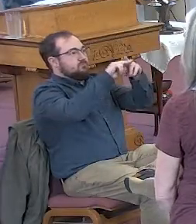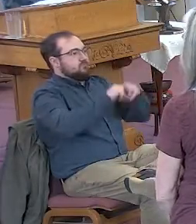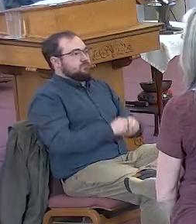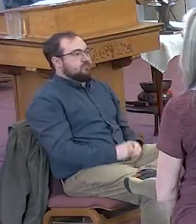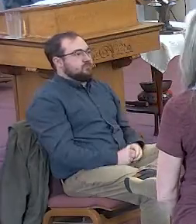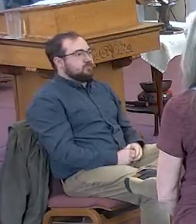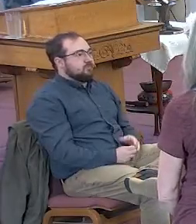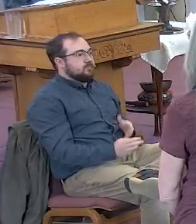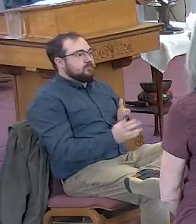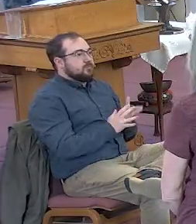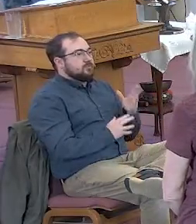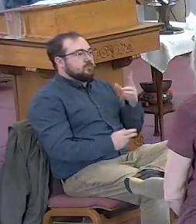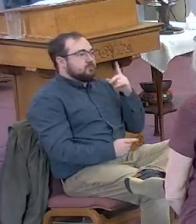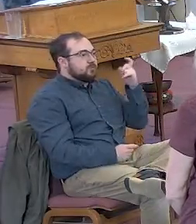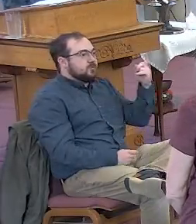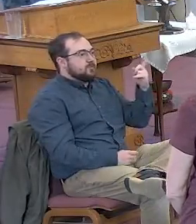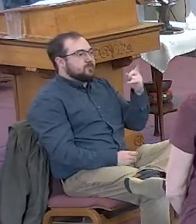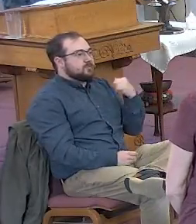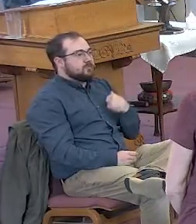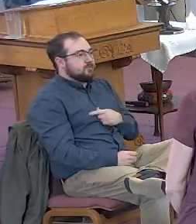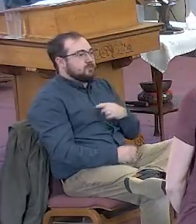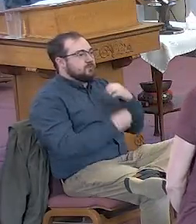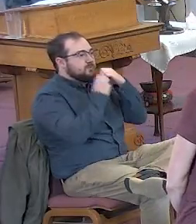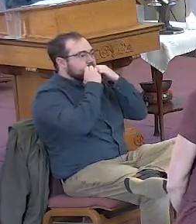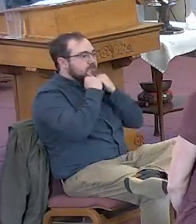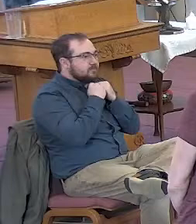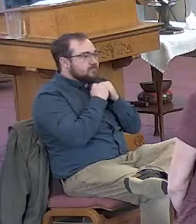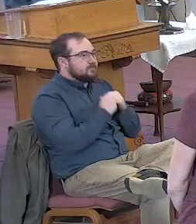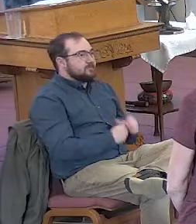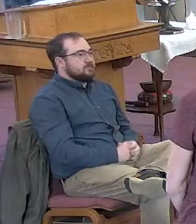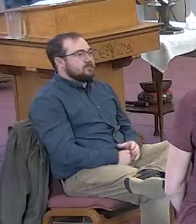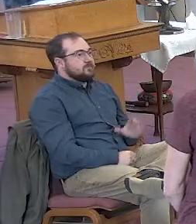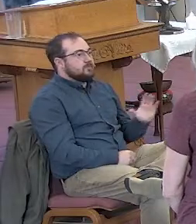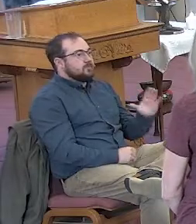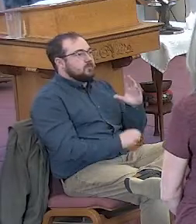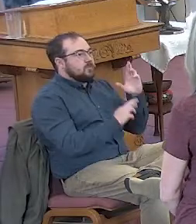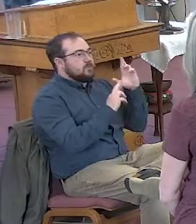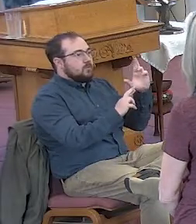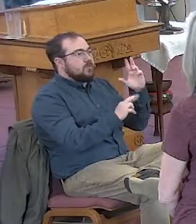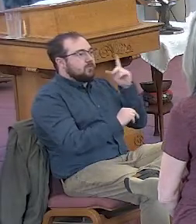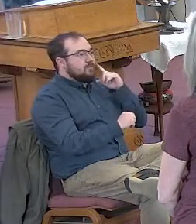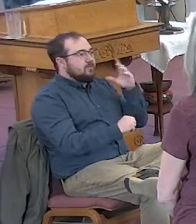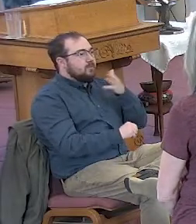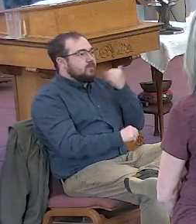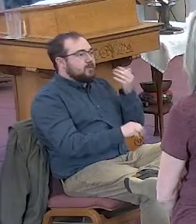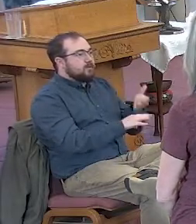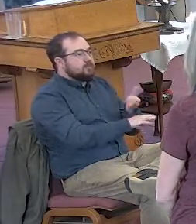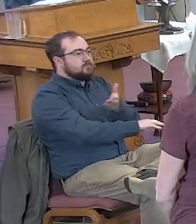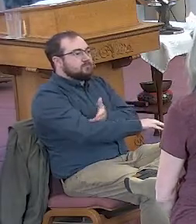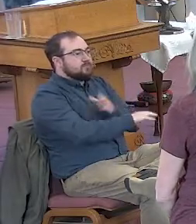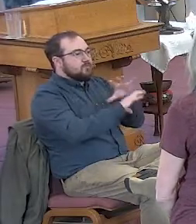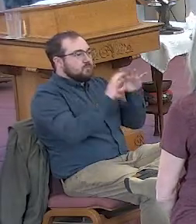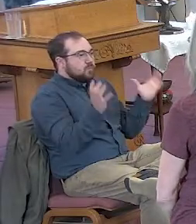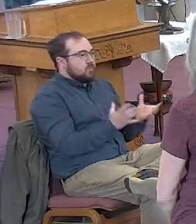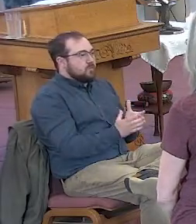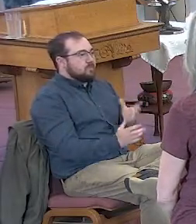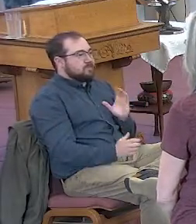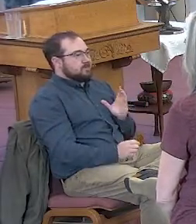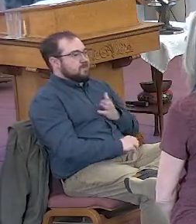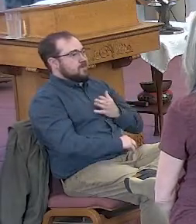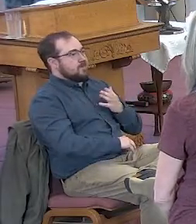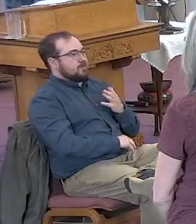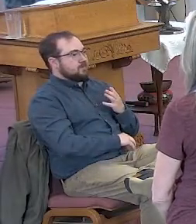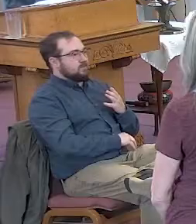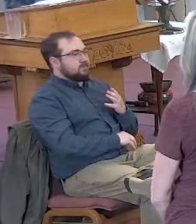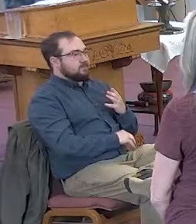multiply. Through the dreams that you cherish and your hope for a better world, our